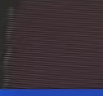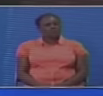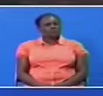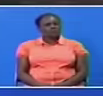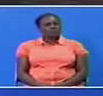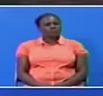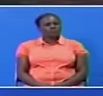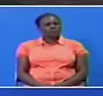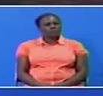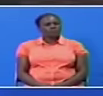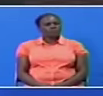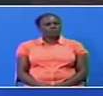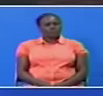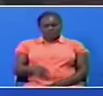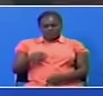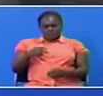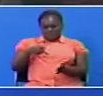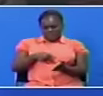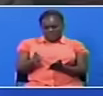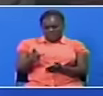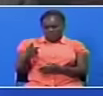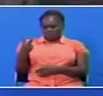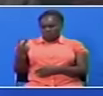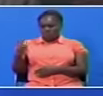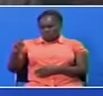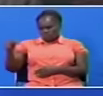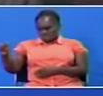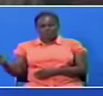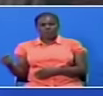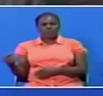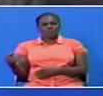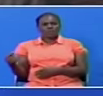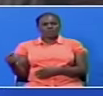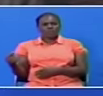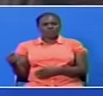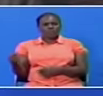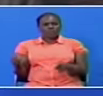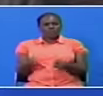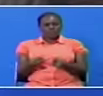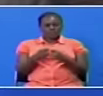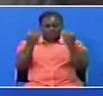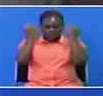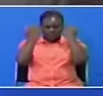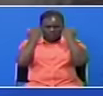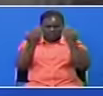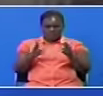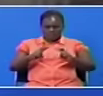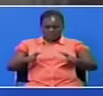of 500,000. Mentioned 30th November, and defense to be supplied with copies of witness